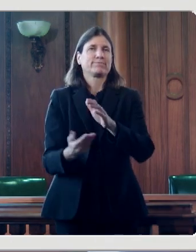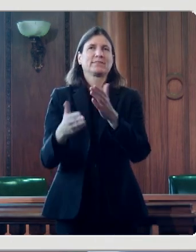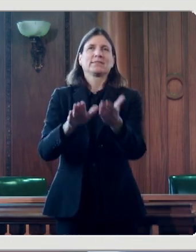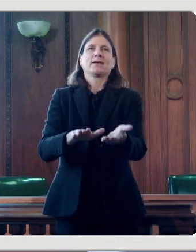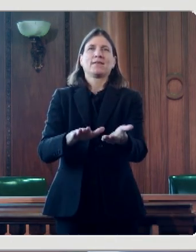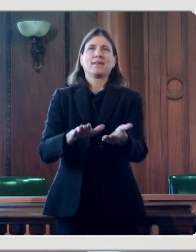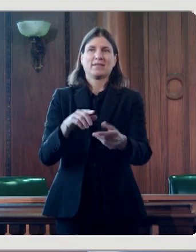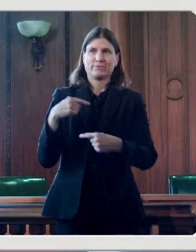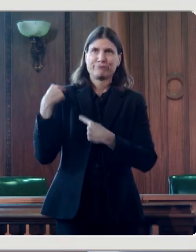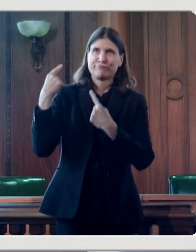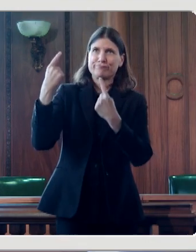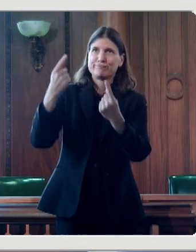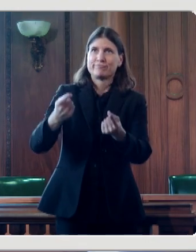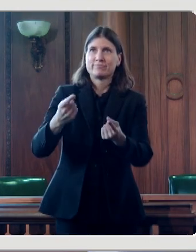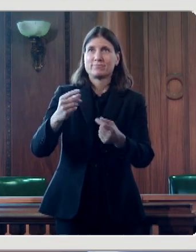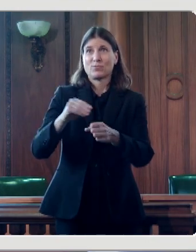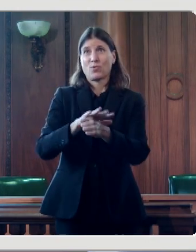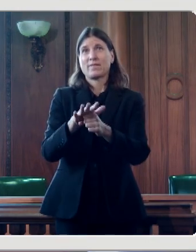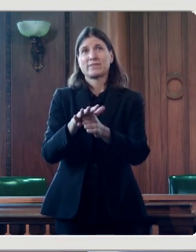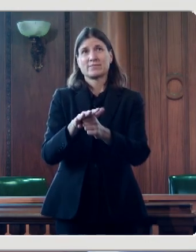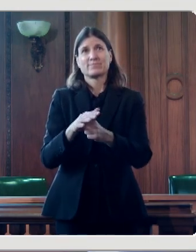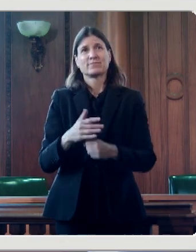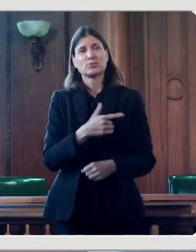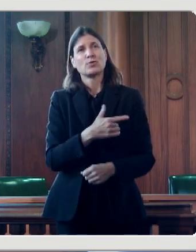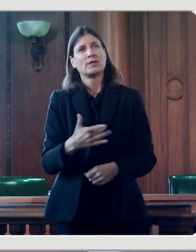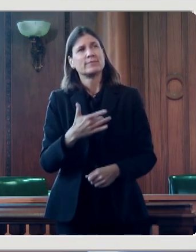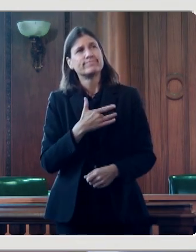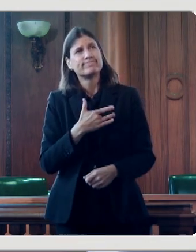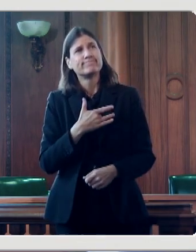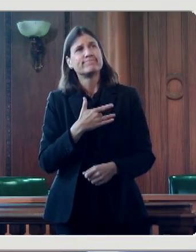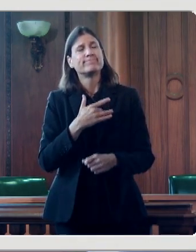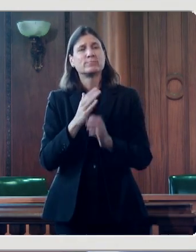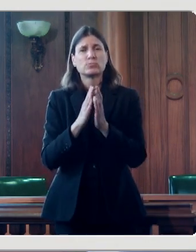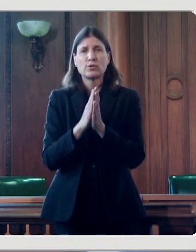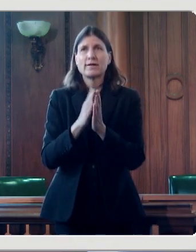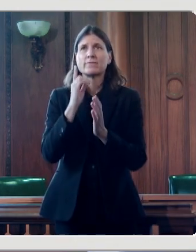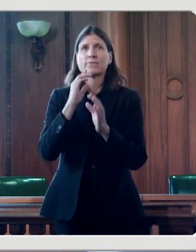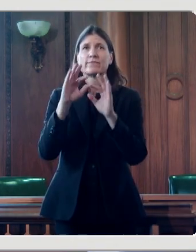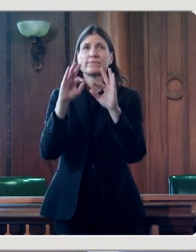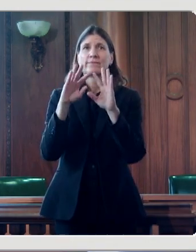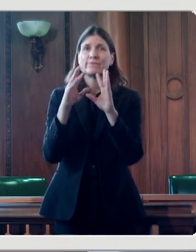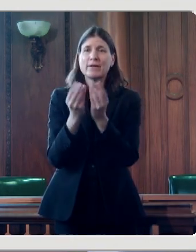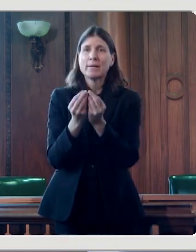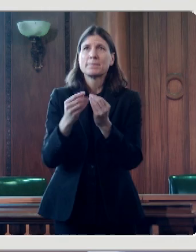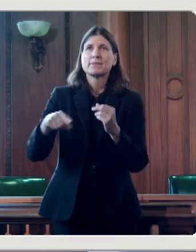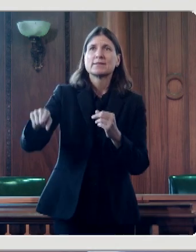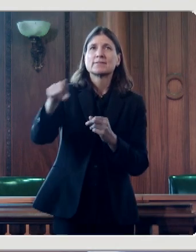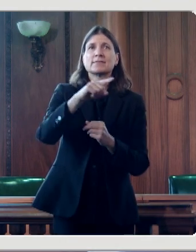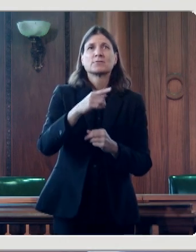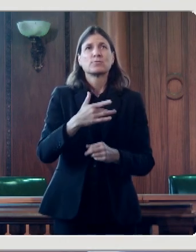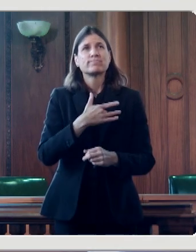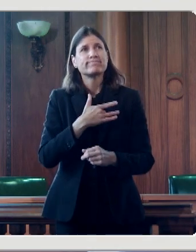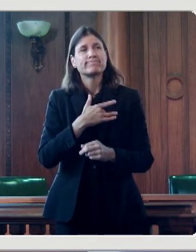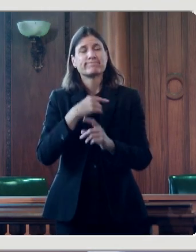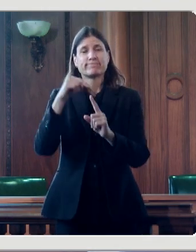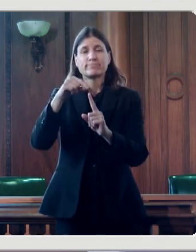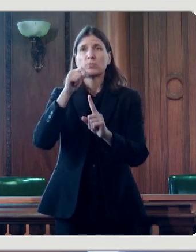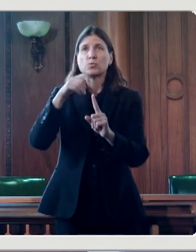COVID-19. And again, our thoughts and prayers and sympathy and encouragement go out to all the